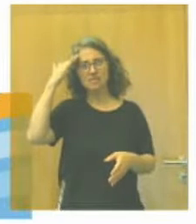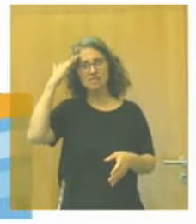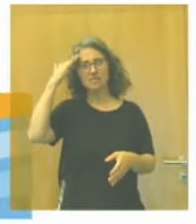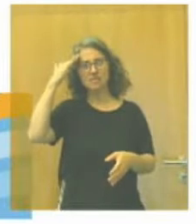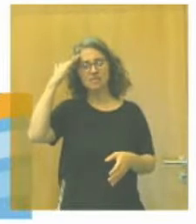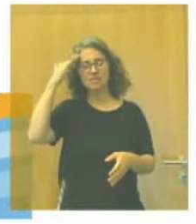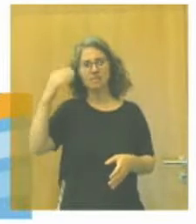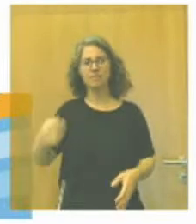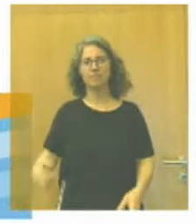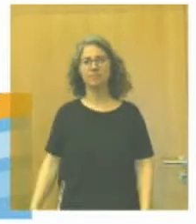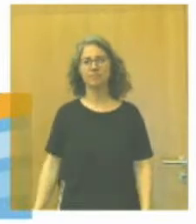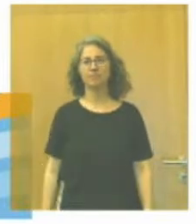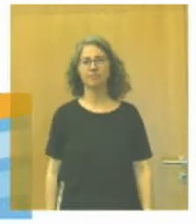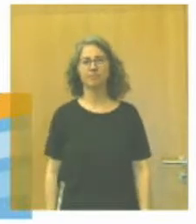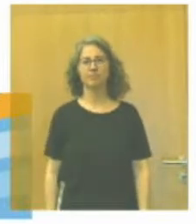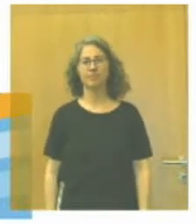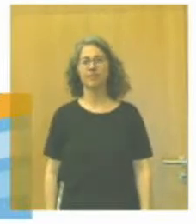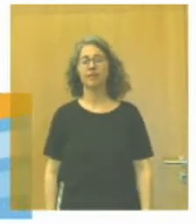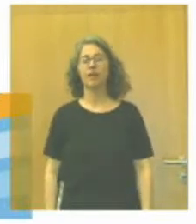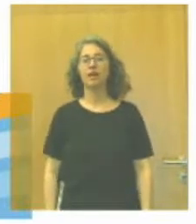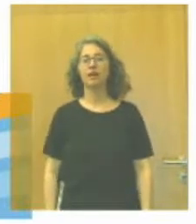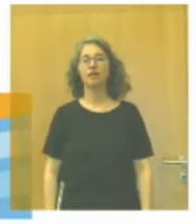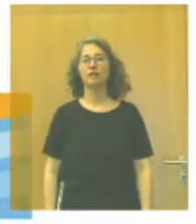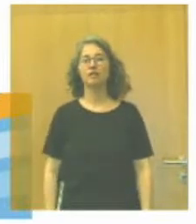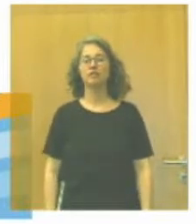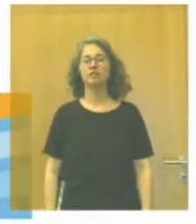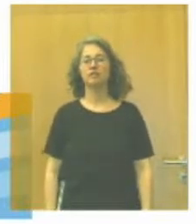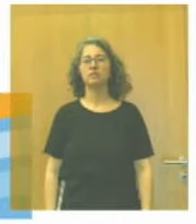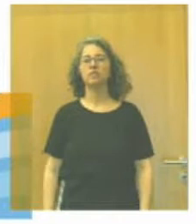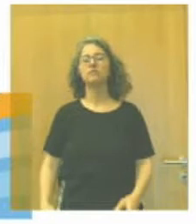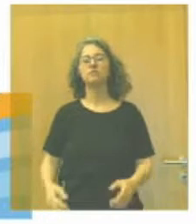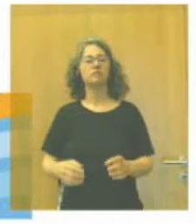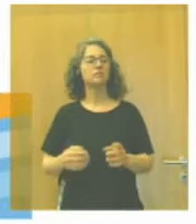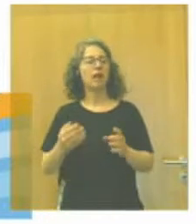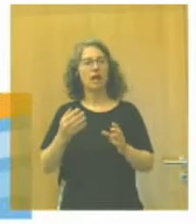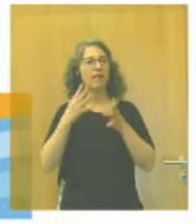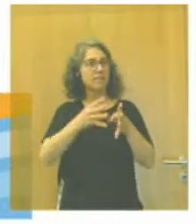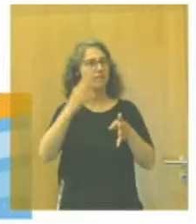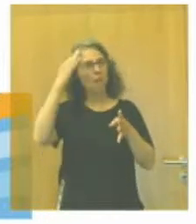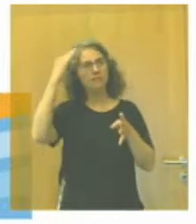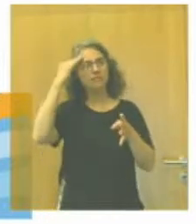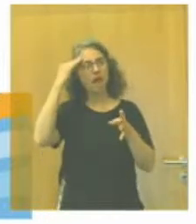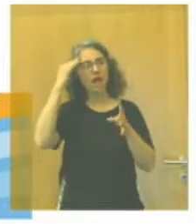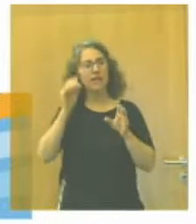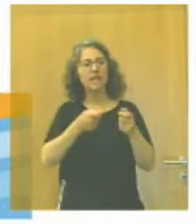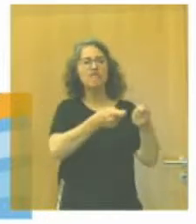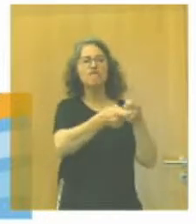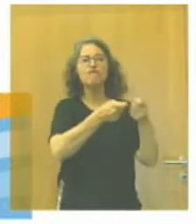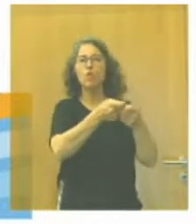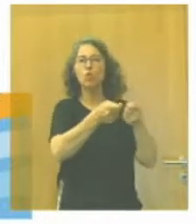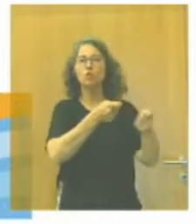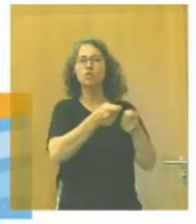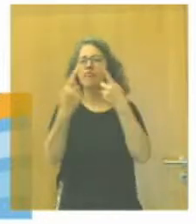Thank you. It's okay. Of different kinds affect young people in many different ways and across the entire globe. So it's a